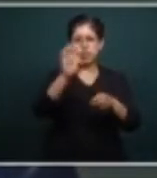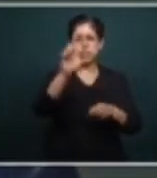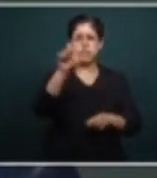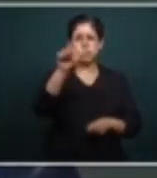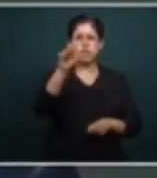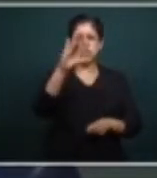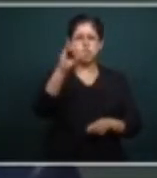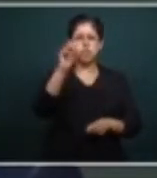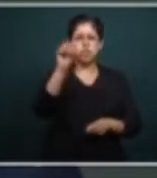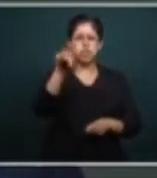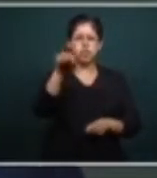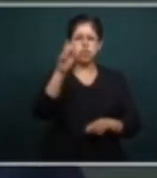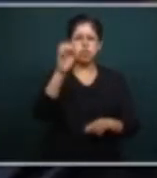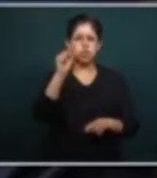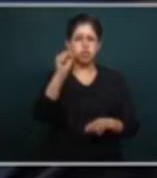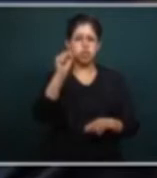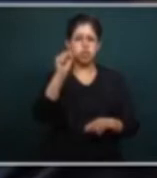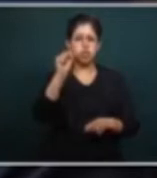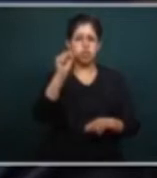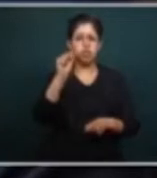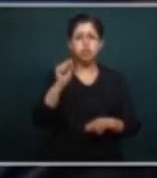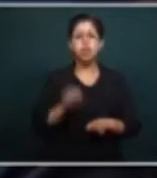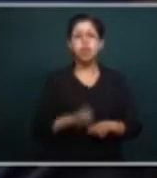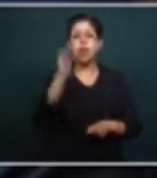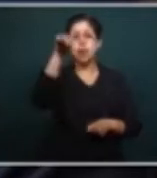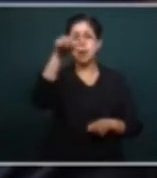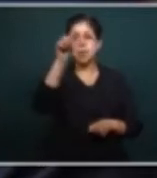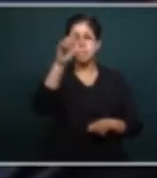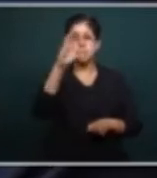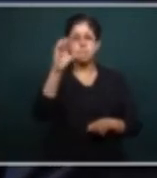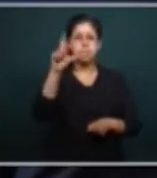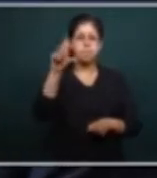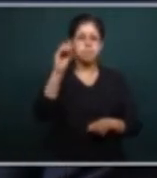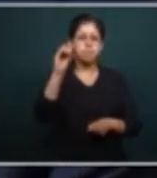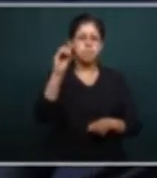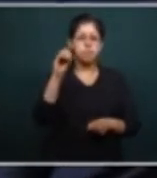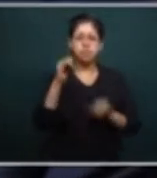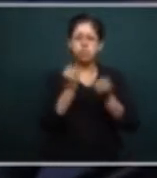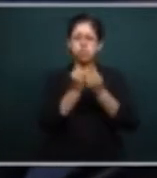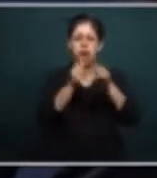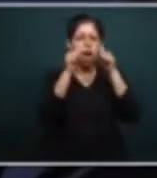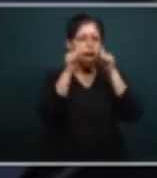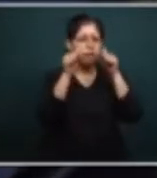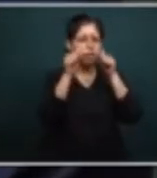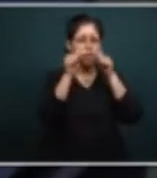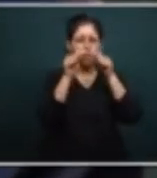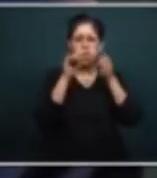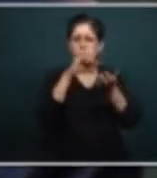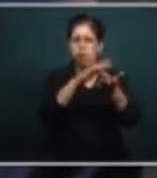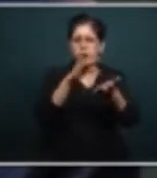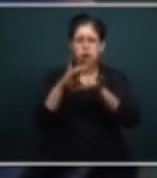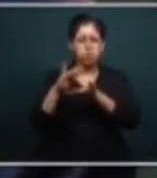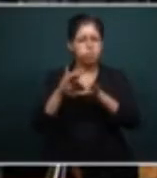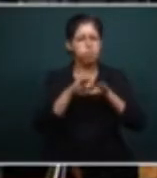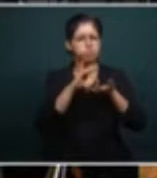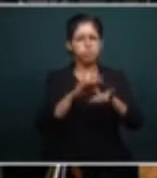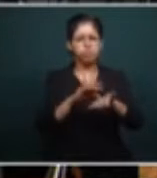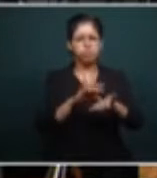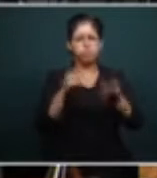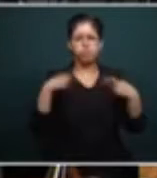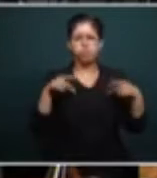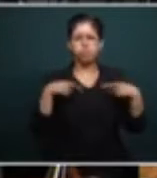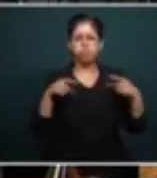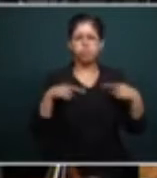Foreign Relations, Merced Ebrard. And today, the Secretary of